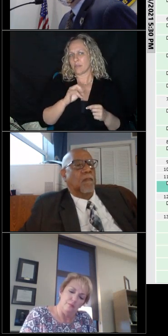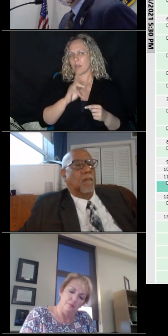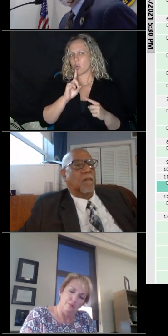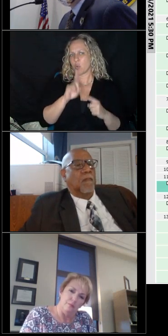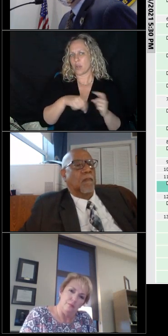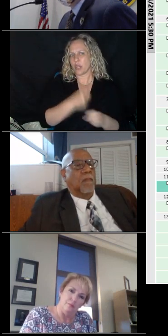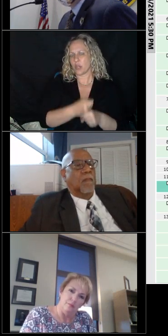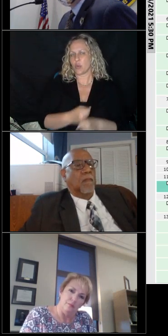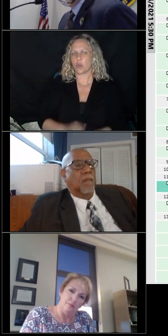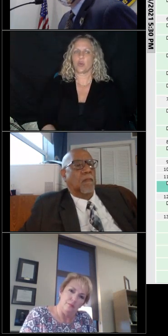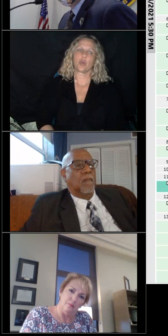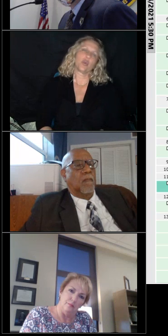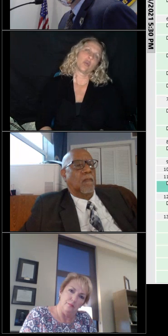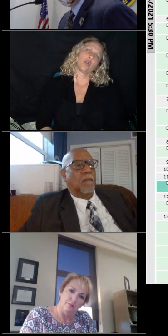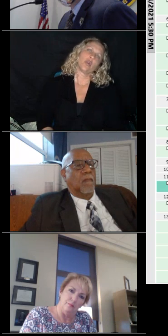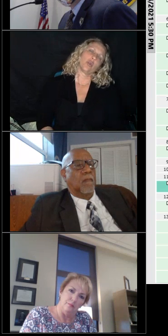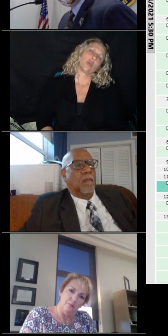year?